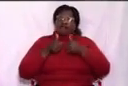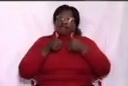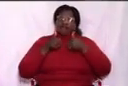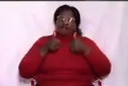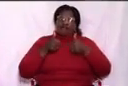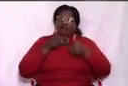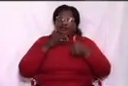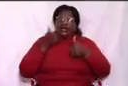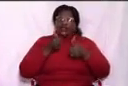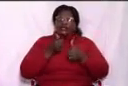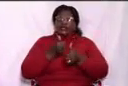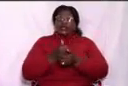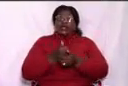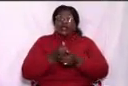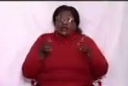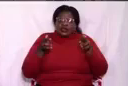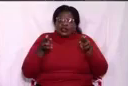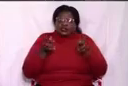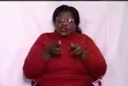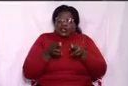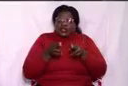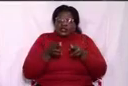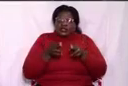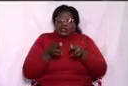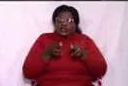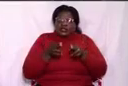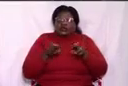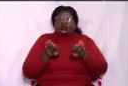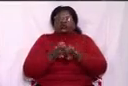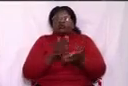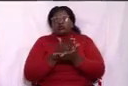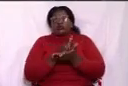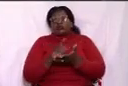the shortest, most efficient way to do something.